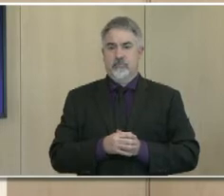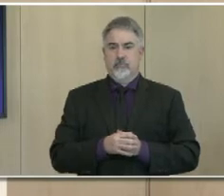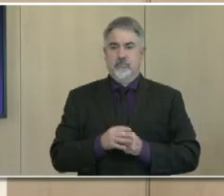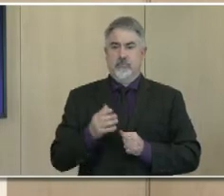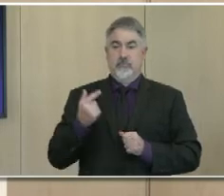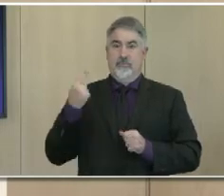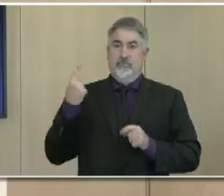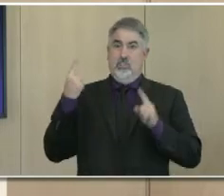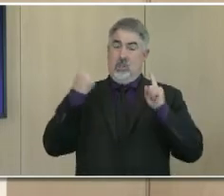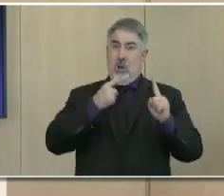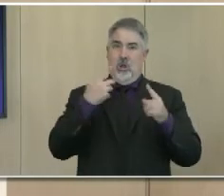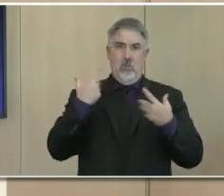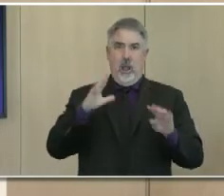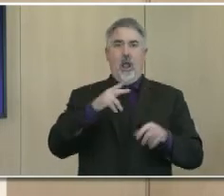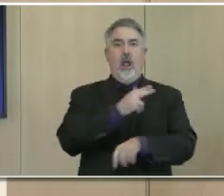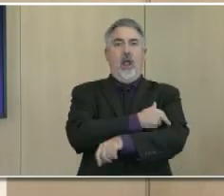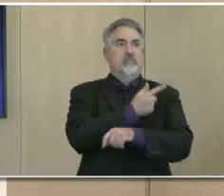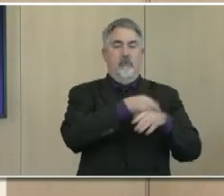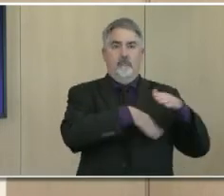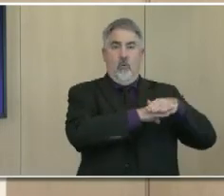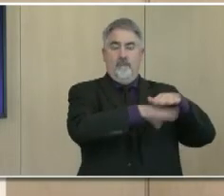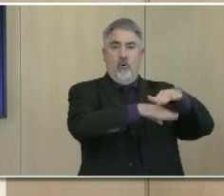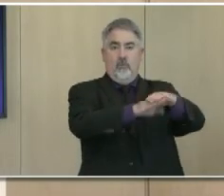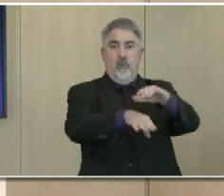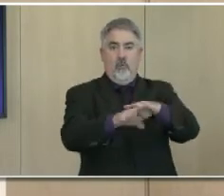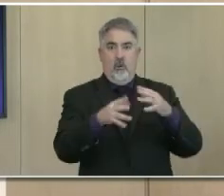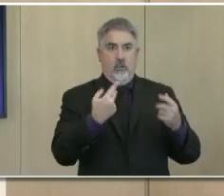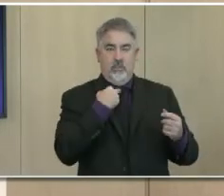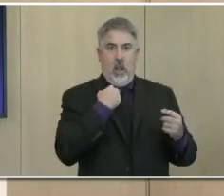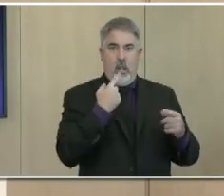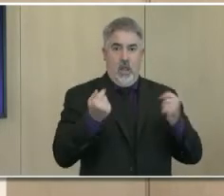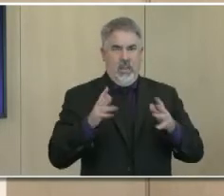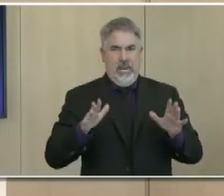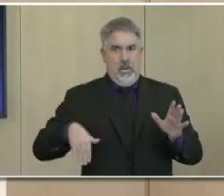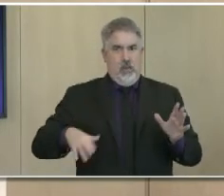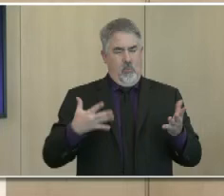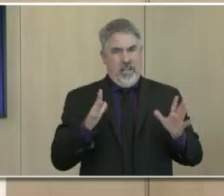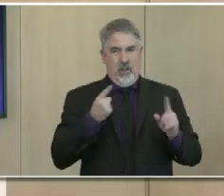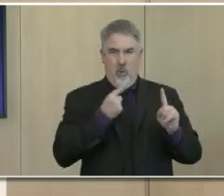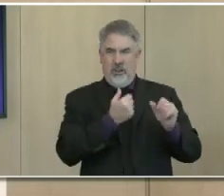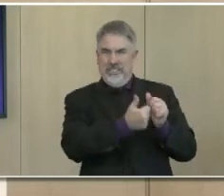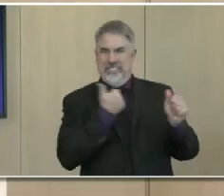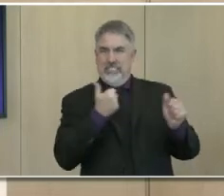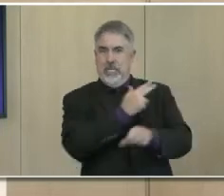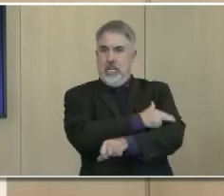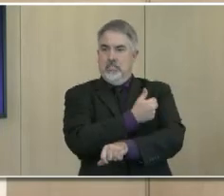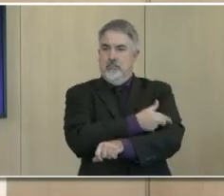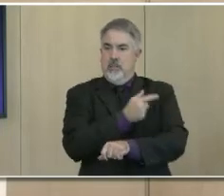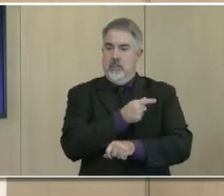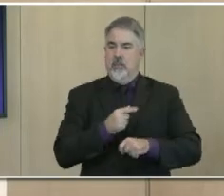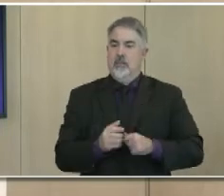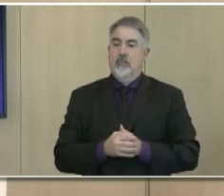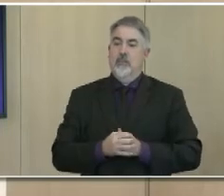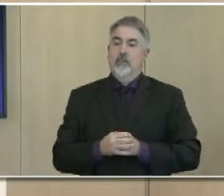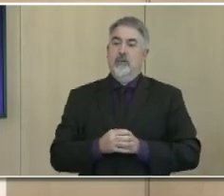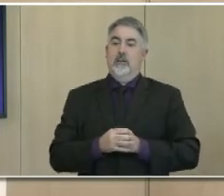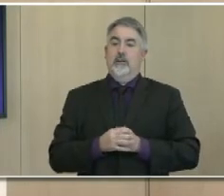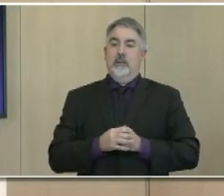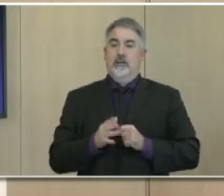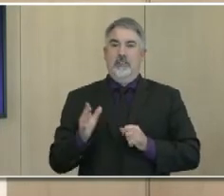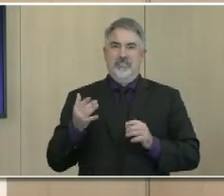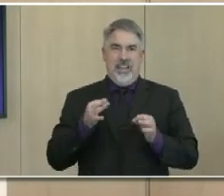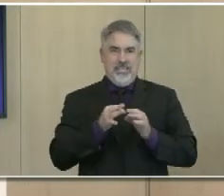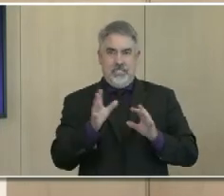system, and so that we can push things down the road until vaccines can be developed and